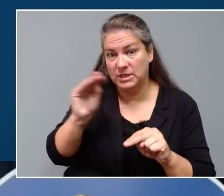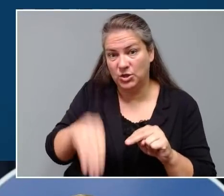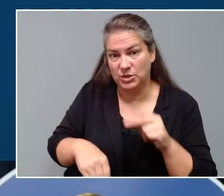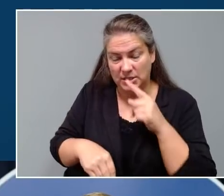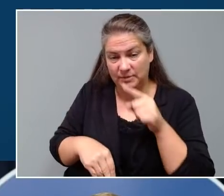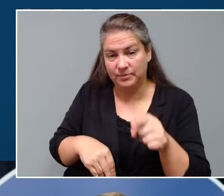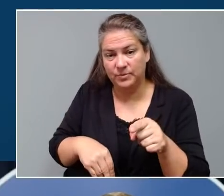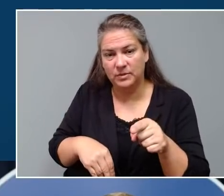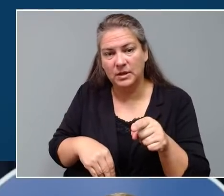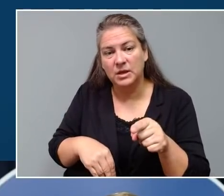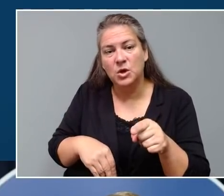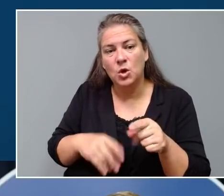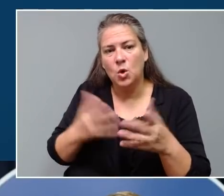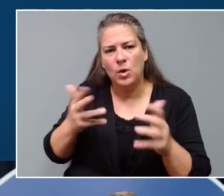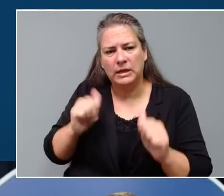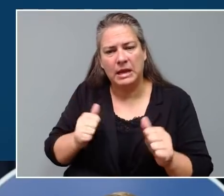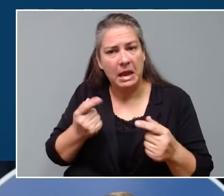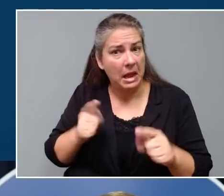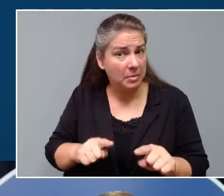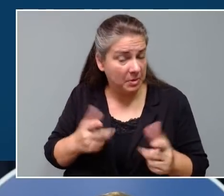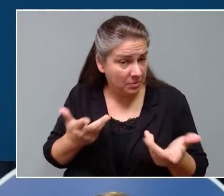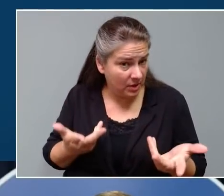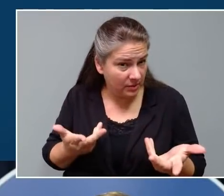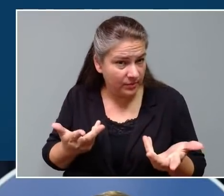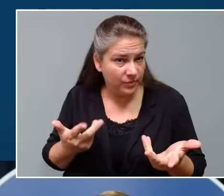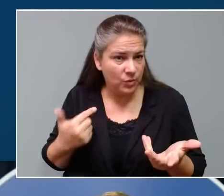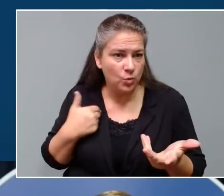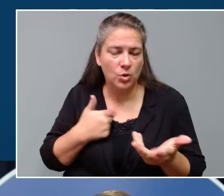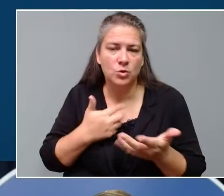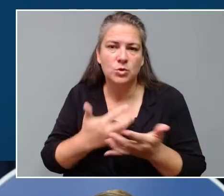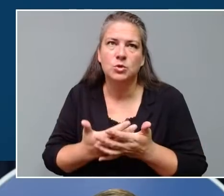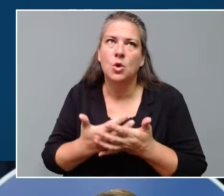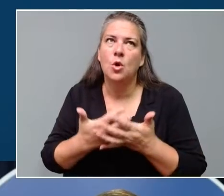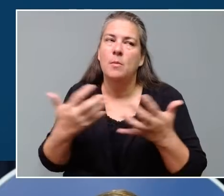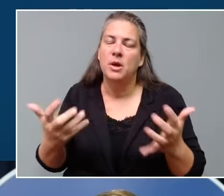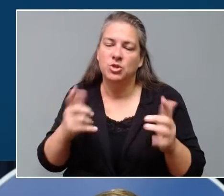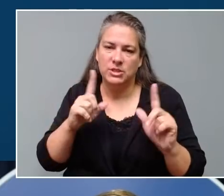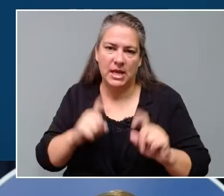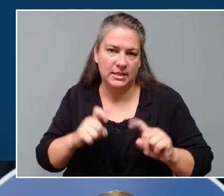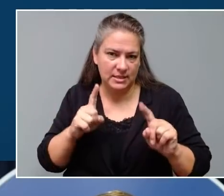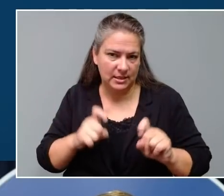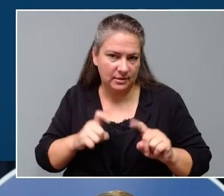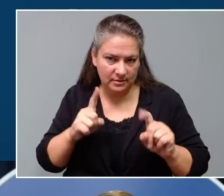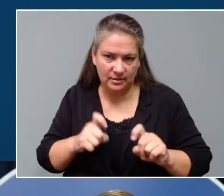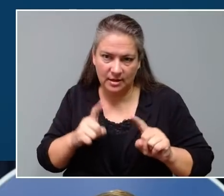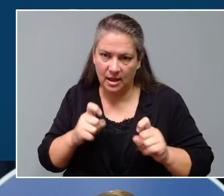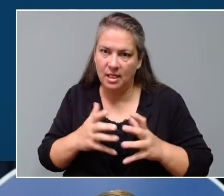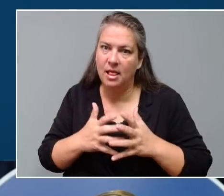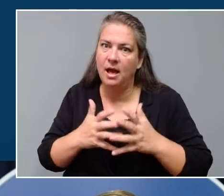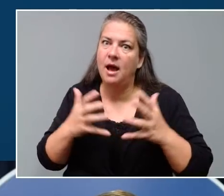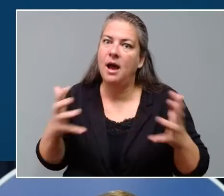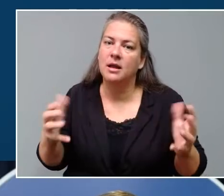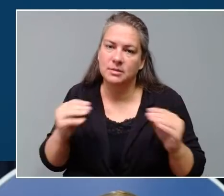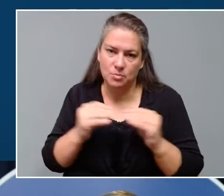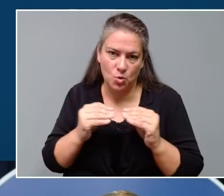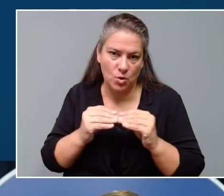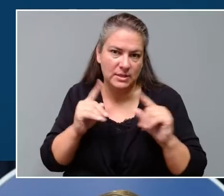could be happening here. We're doing so much more testing now, significantly more than the